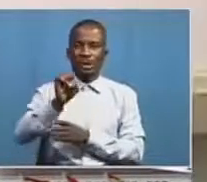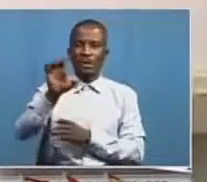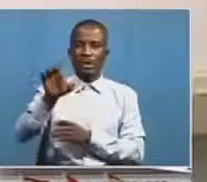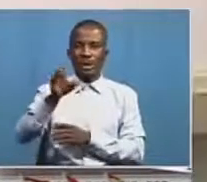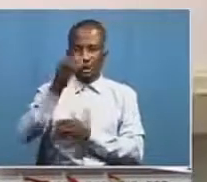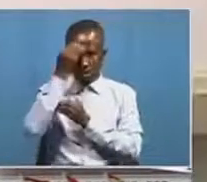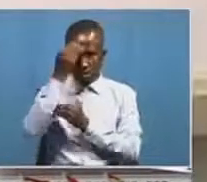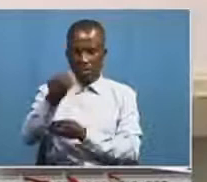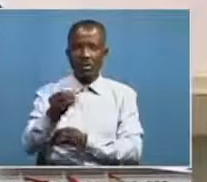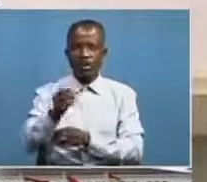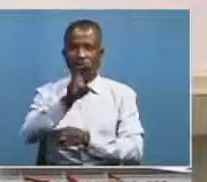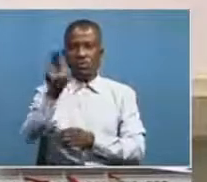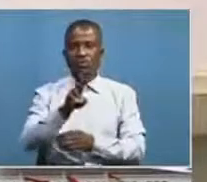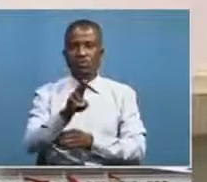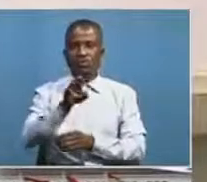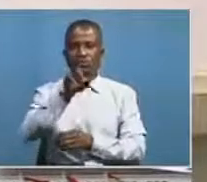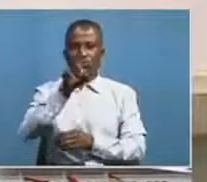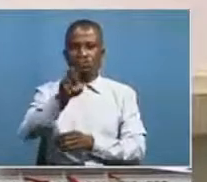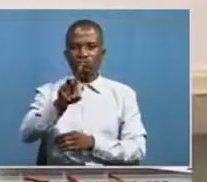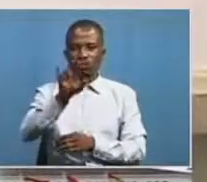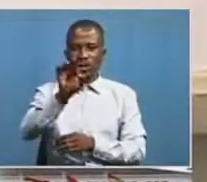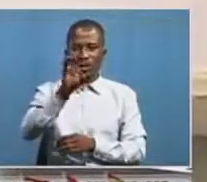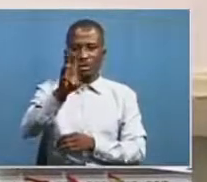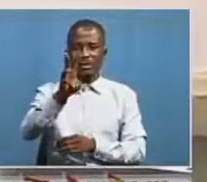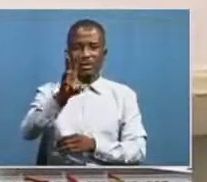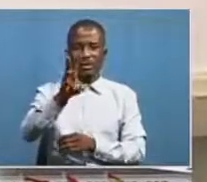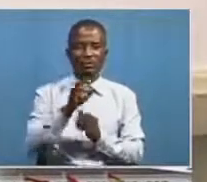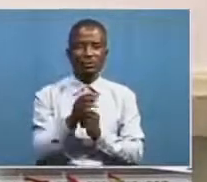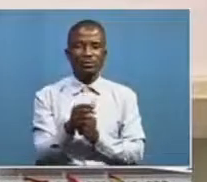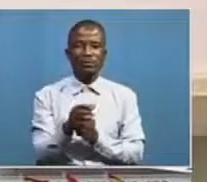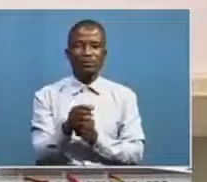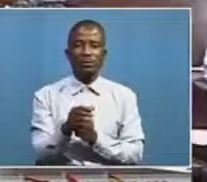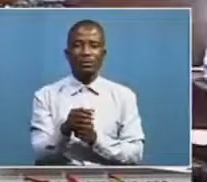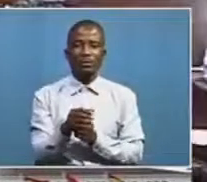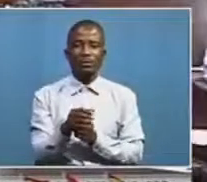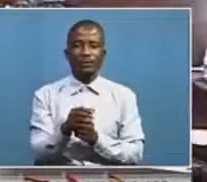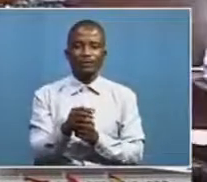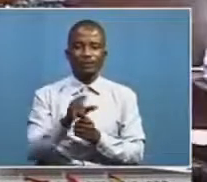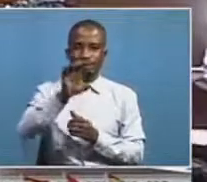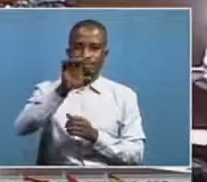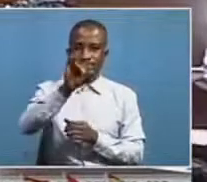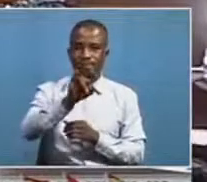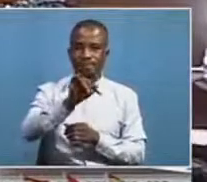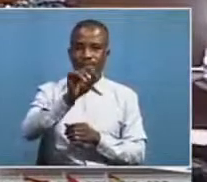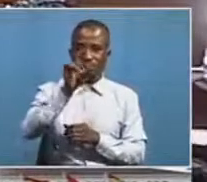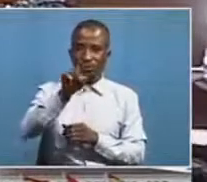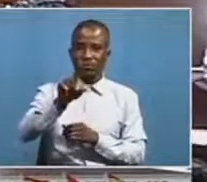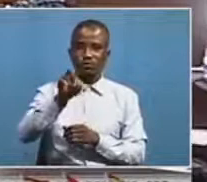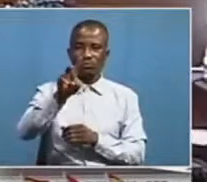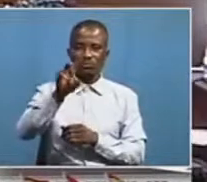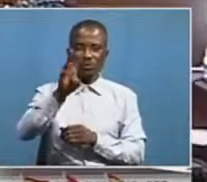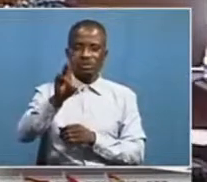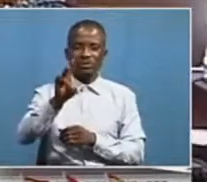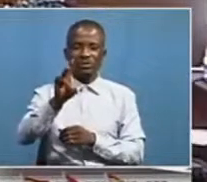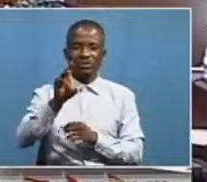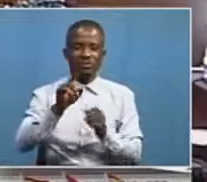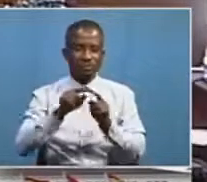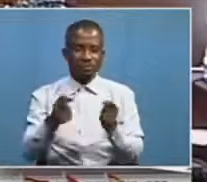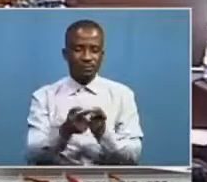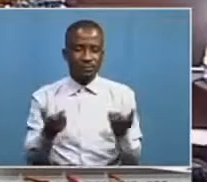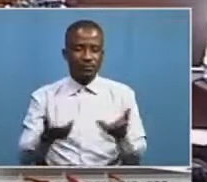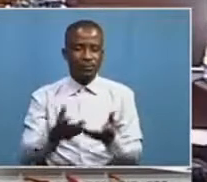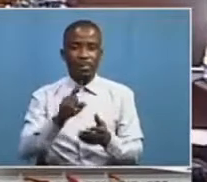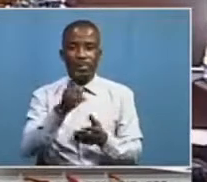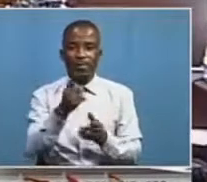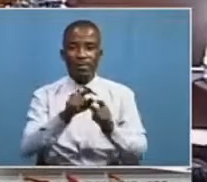Article 296 Clause C when it published the regulations CI 127. By this publication, the first